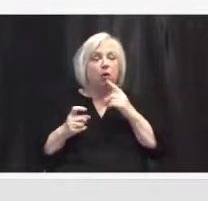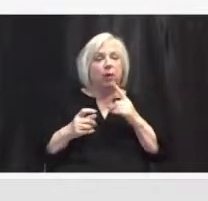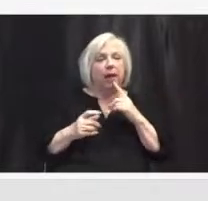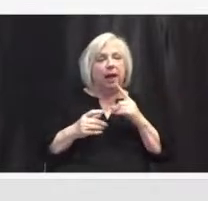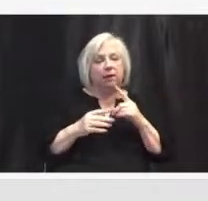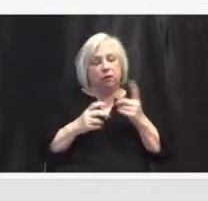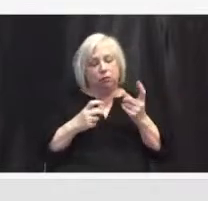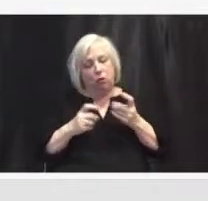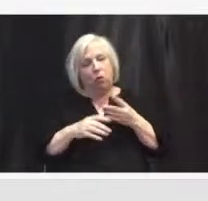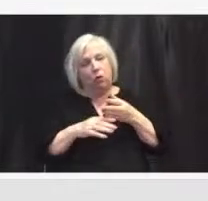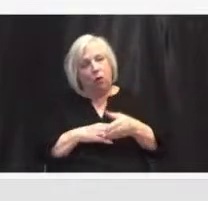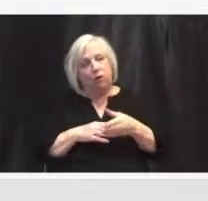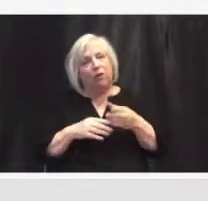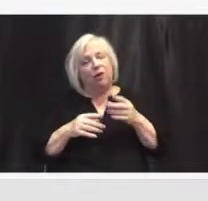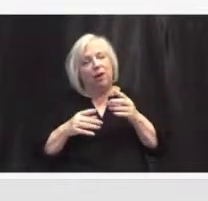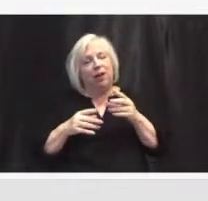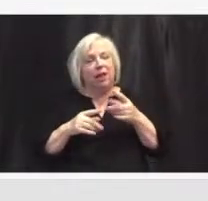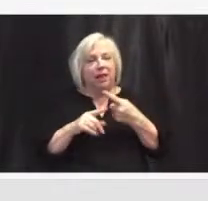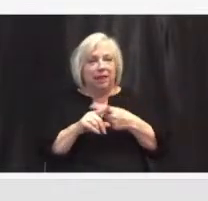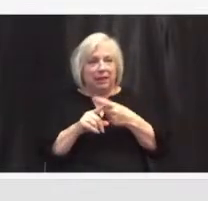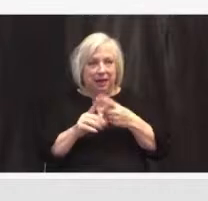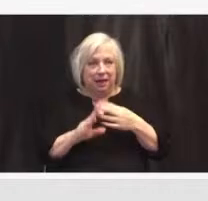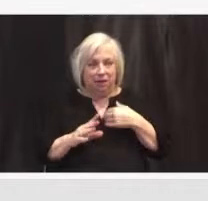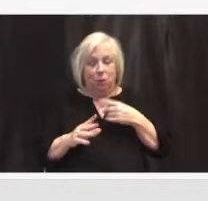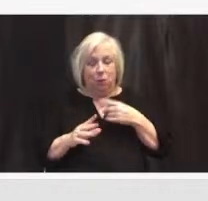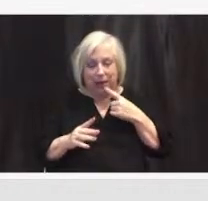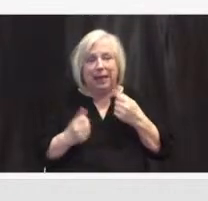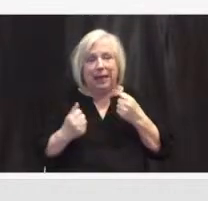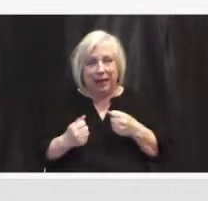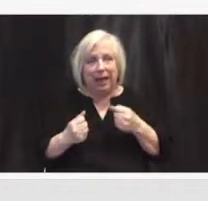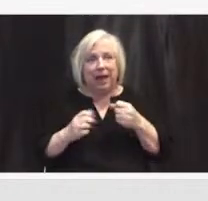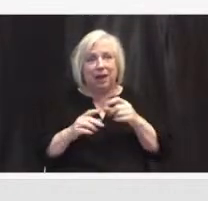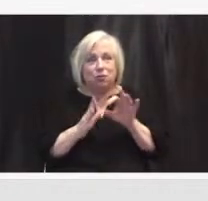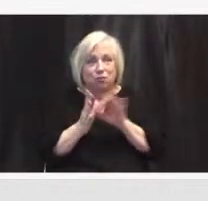they also get ratings, and the tenants do not want bad ratings.